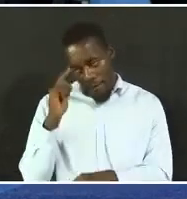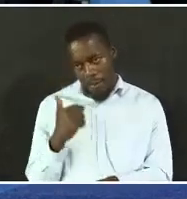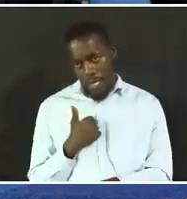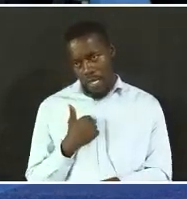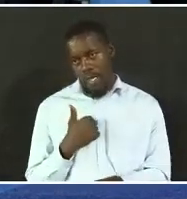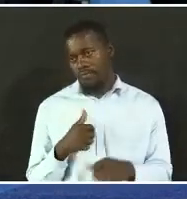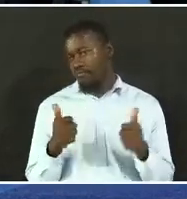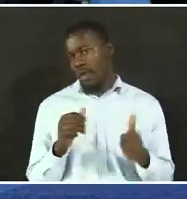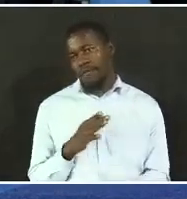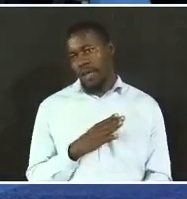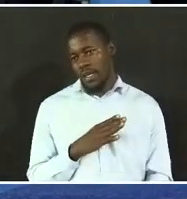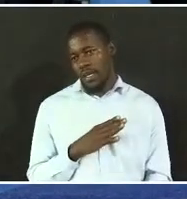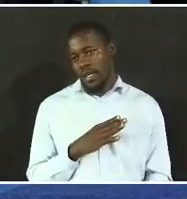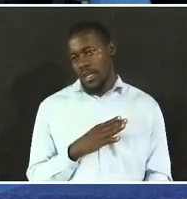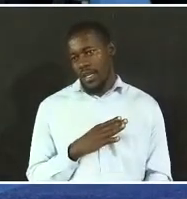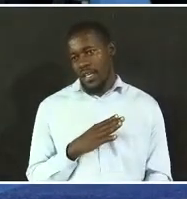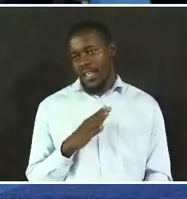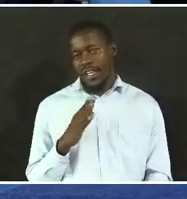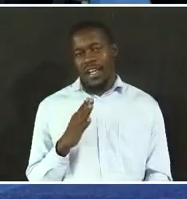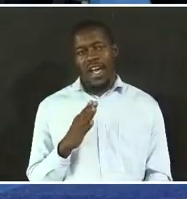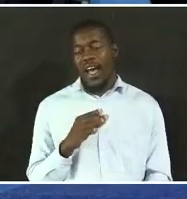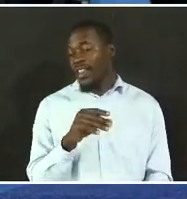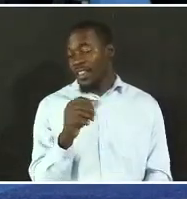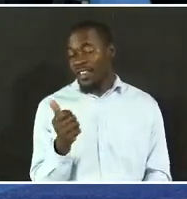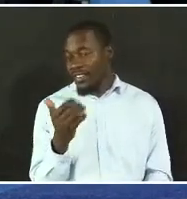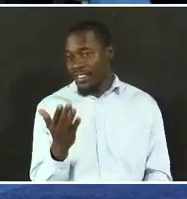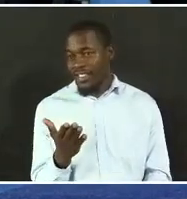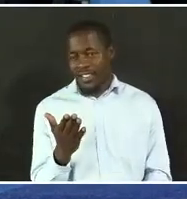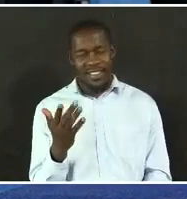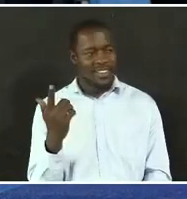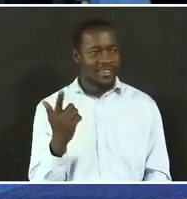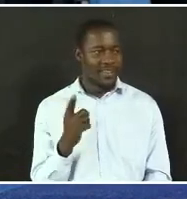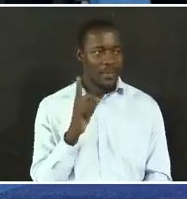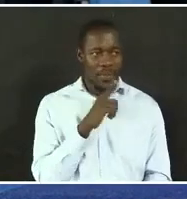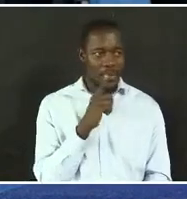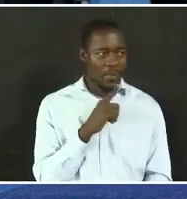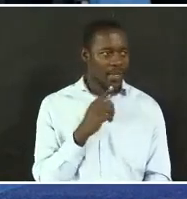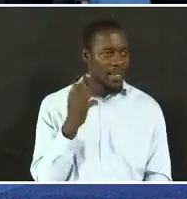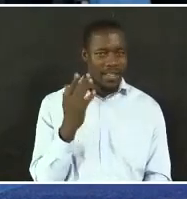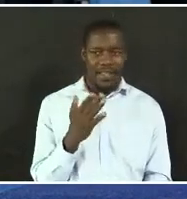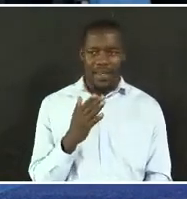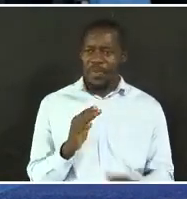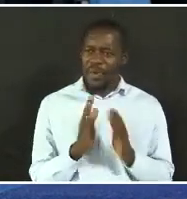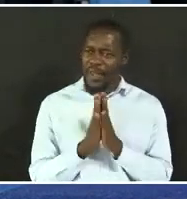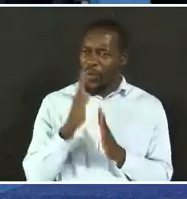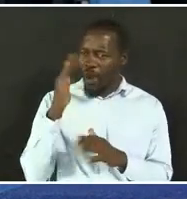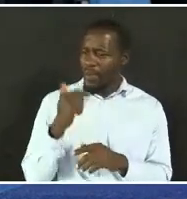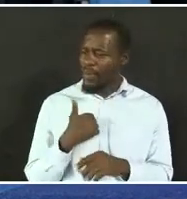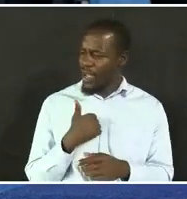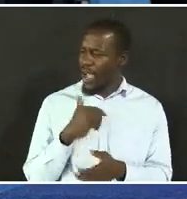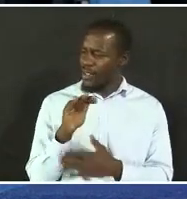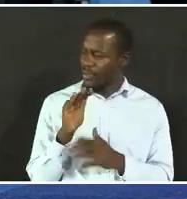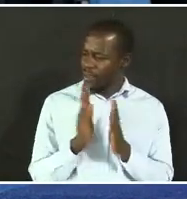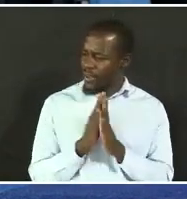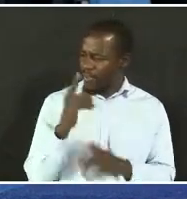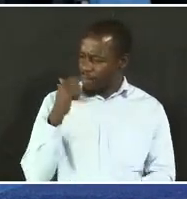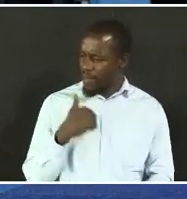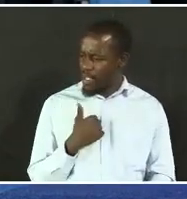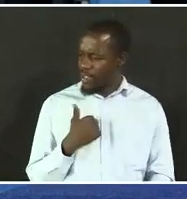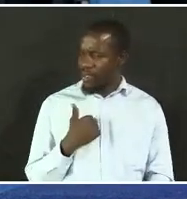will just shout aloud and say, I don't want to see this person. Yeah. So it's a ministry that works with